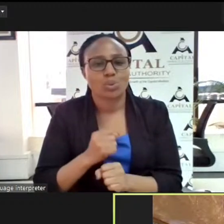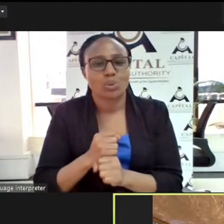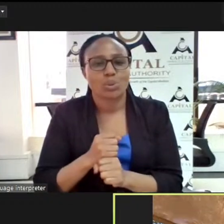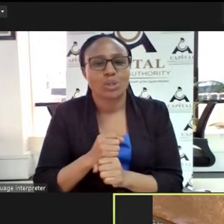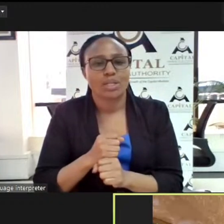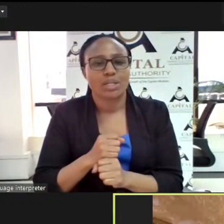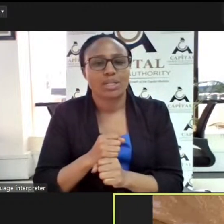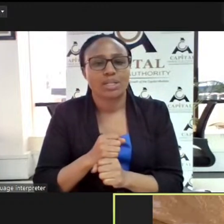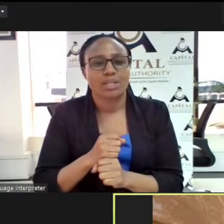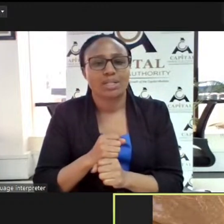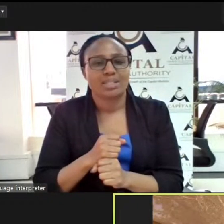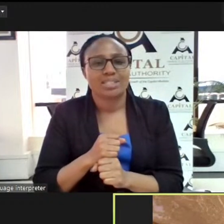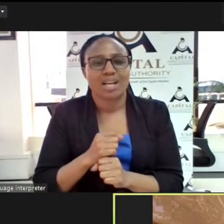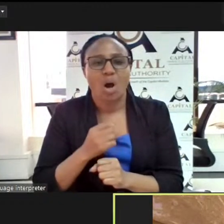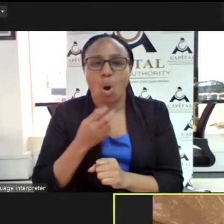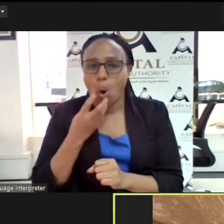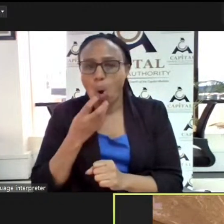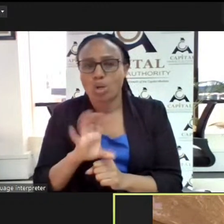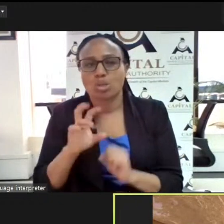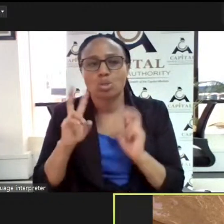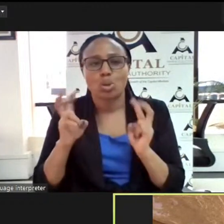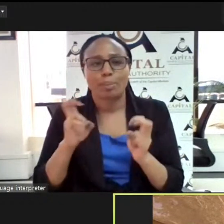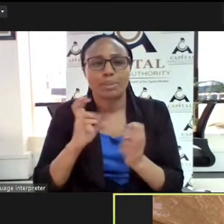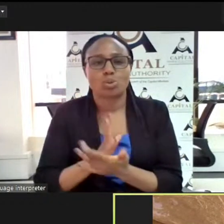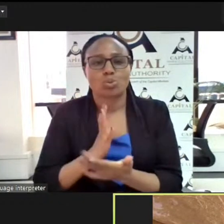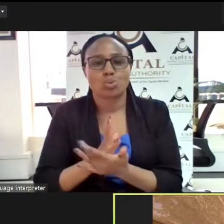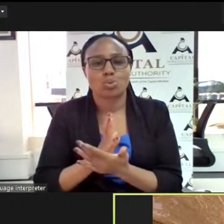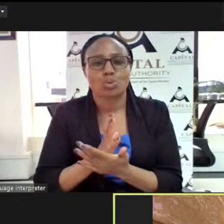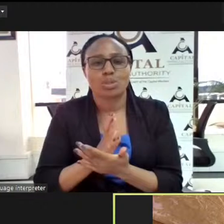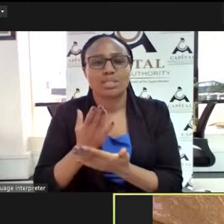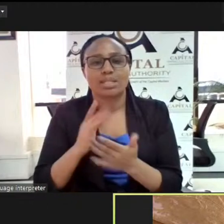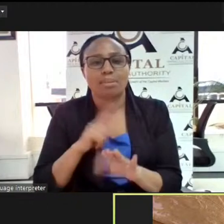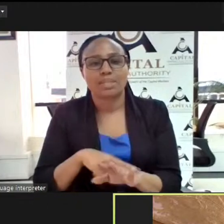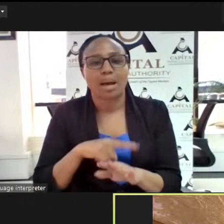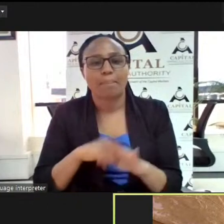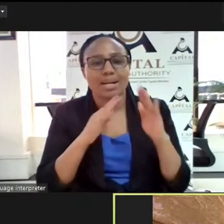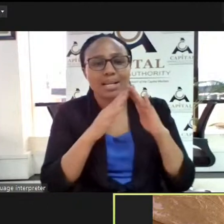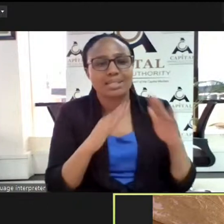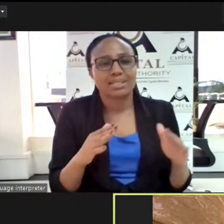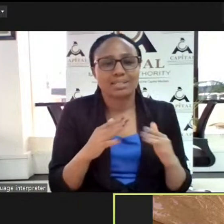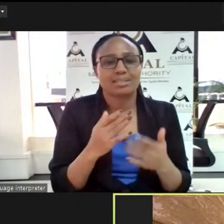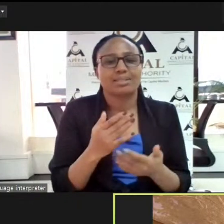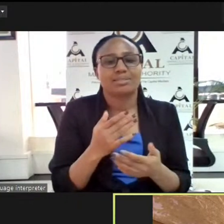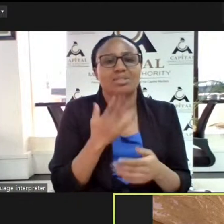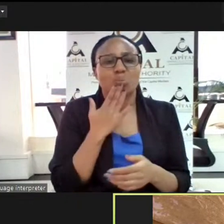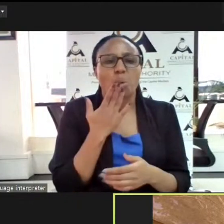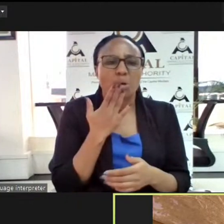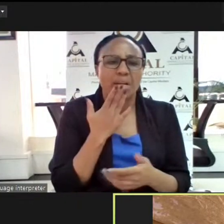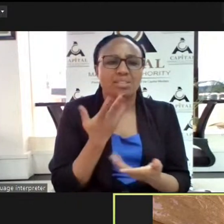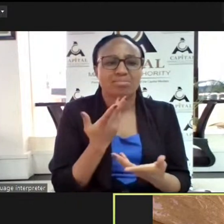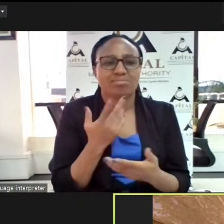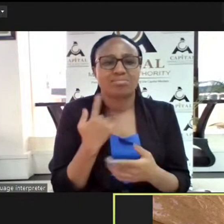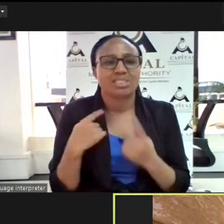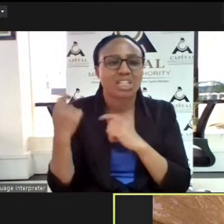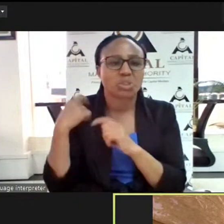It's quite a hot topic, obviously. Sometimes real estate can be considered boring in one of those